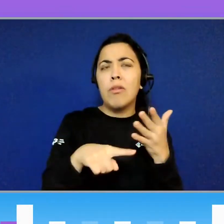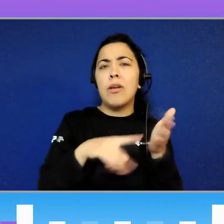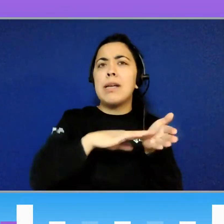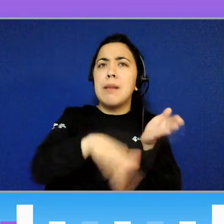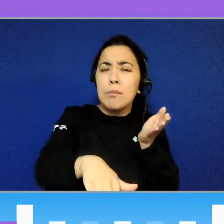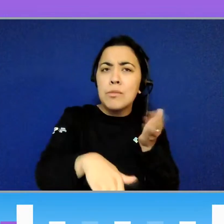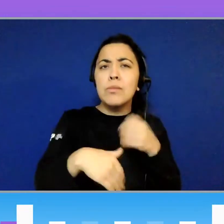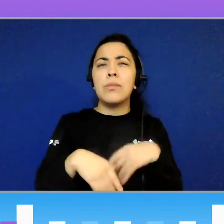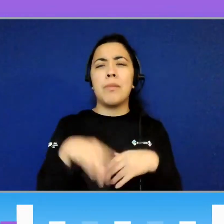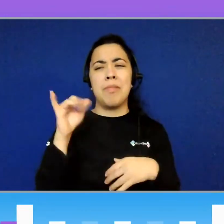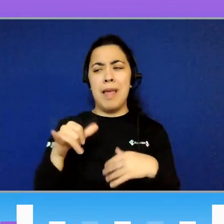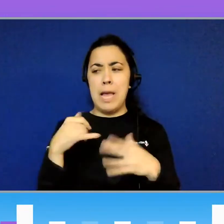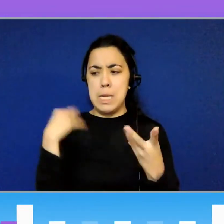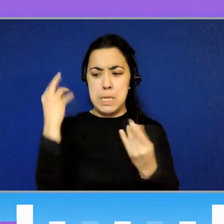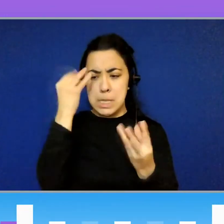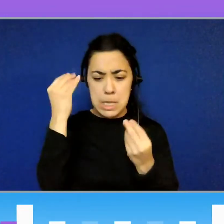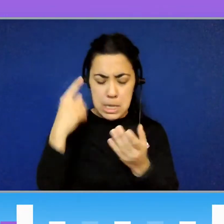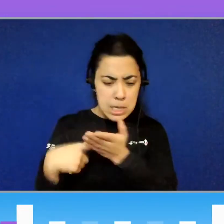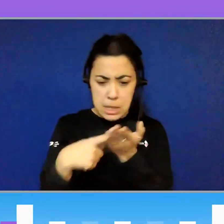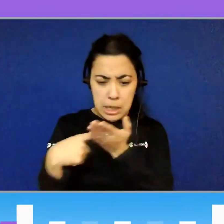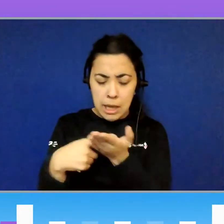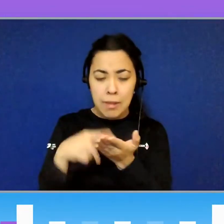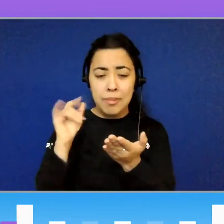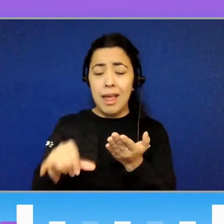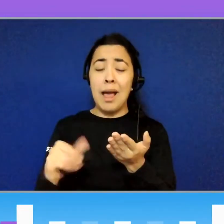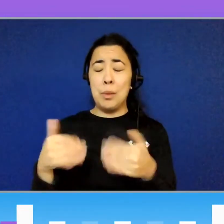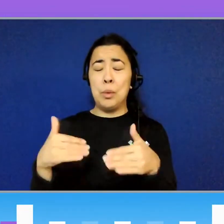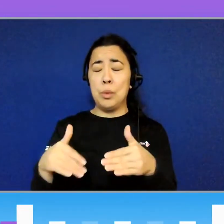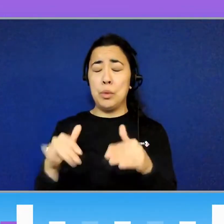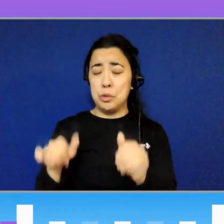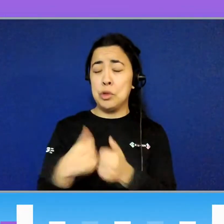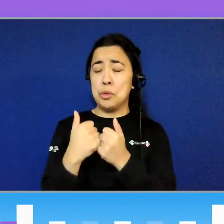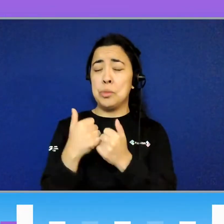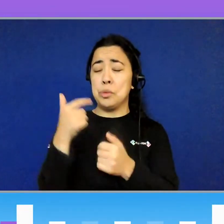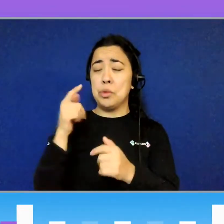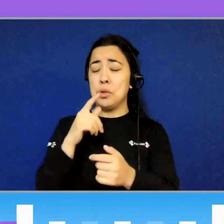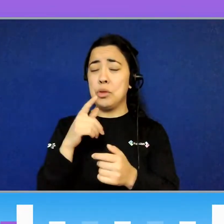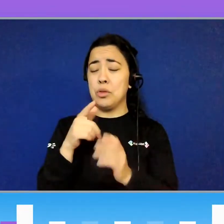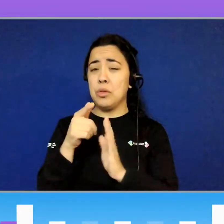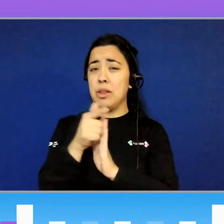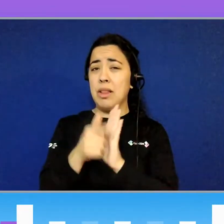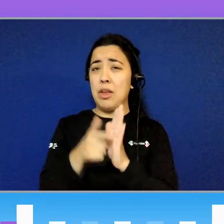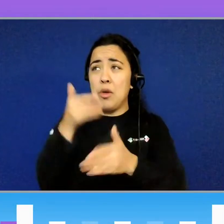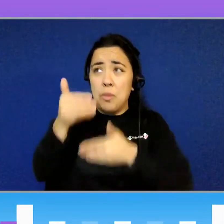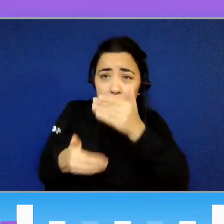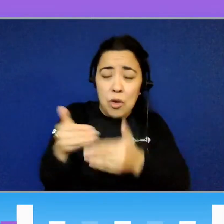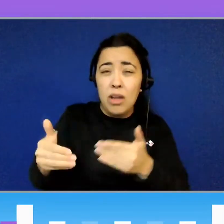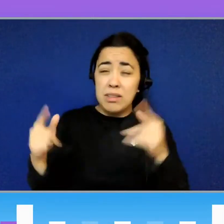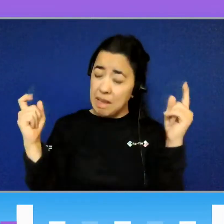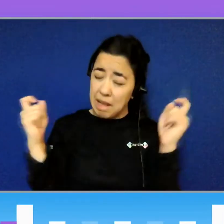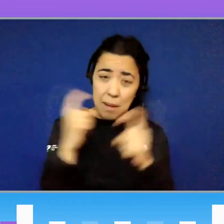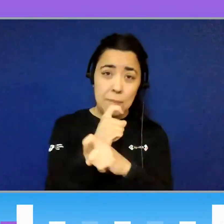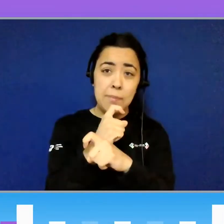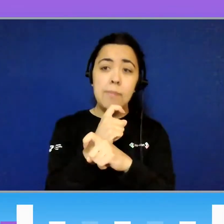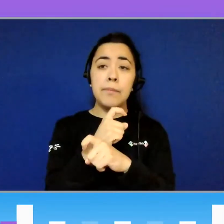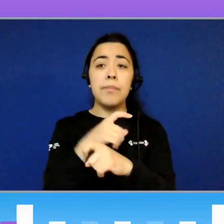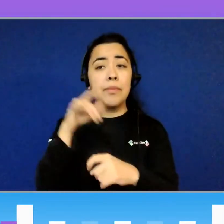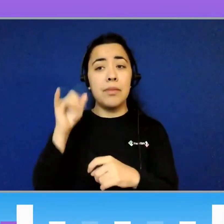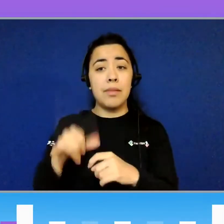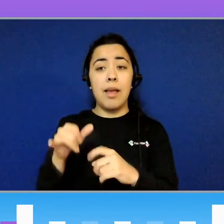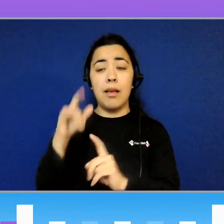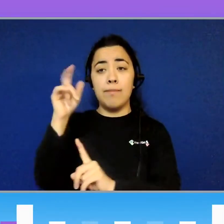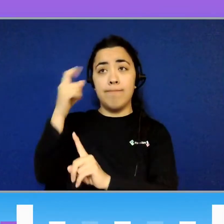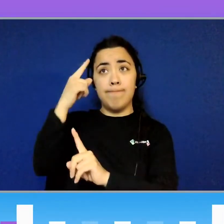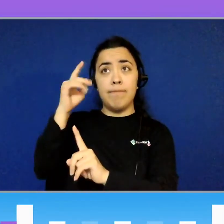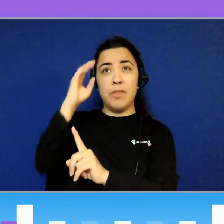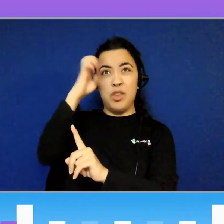very, very difficult legislative process, very complex, in which the Parliament, the